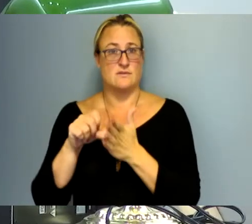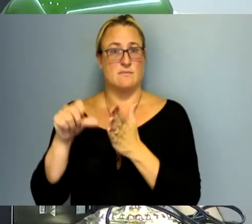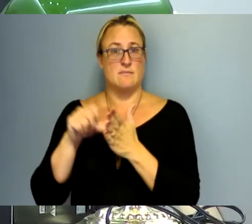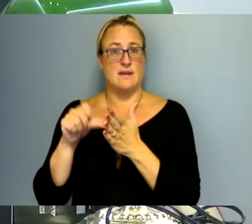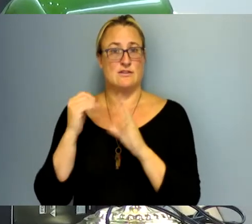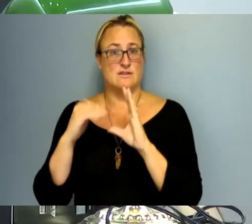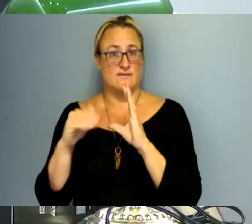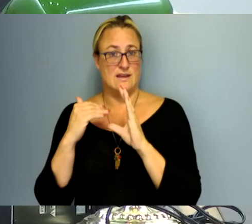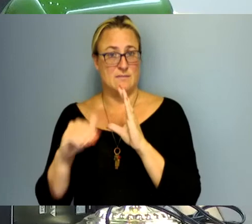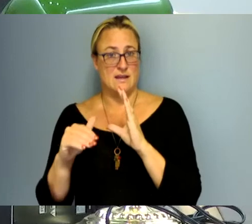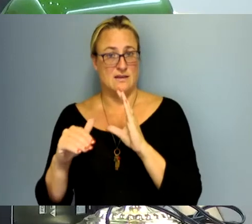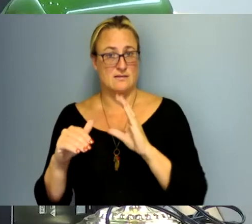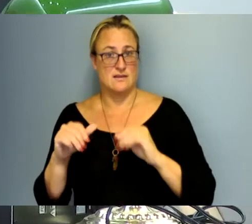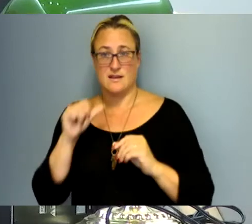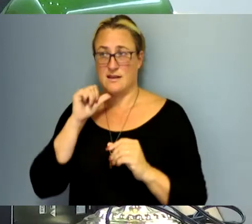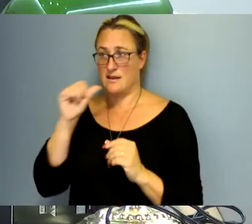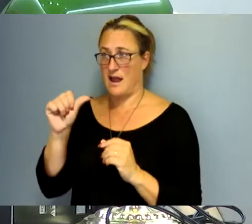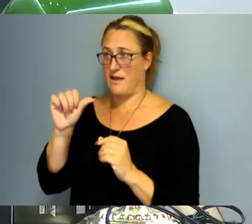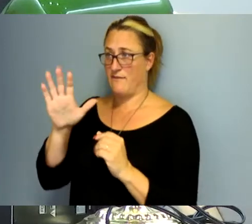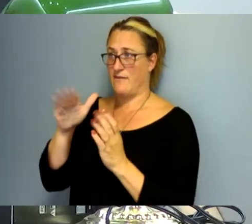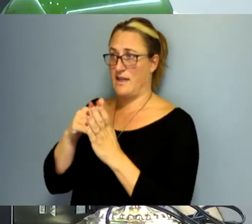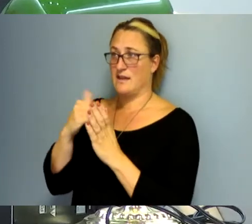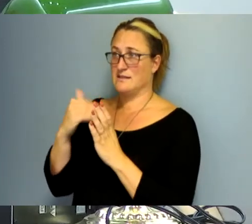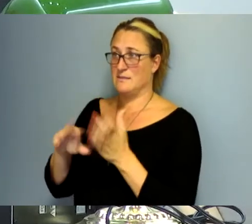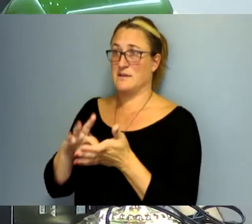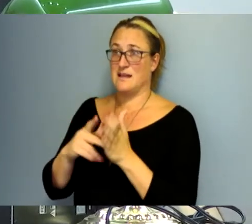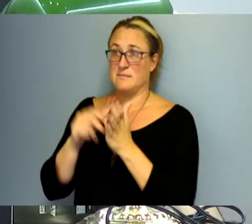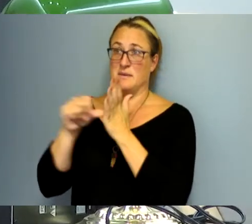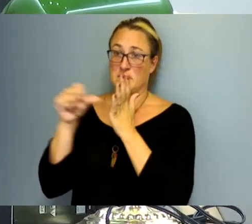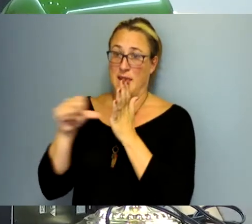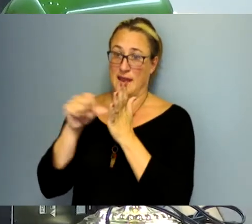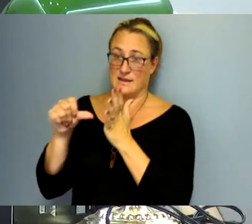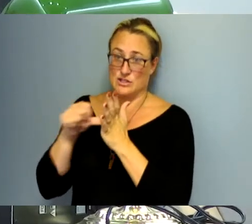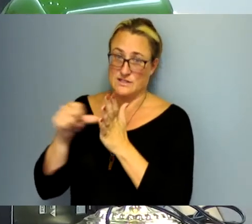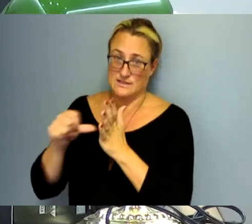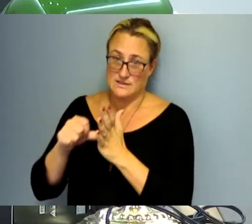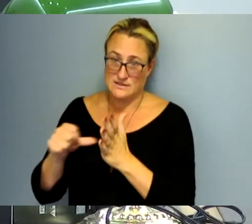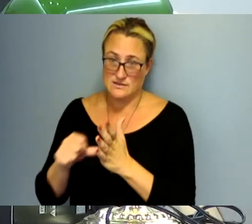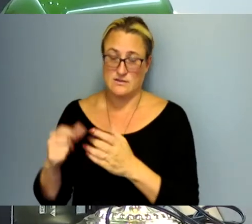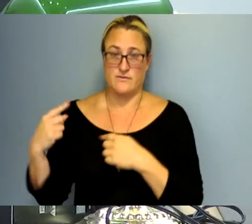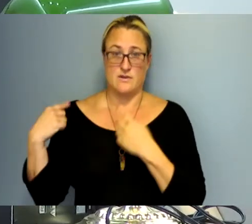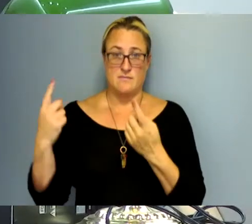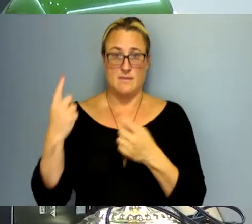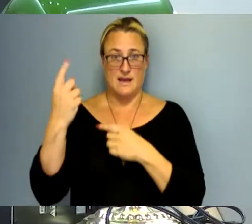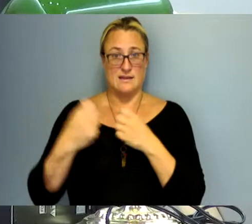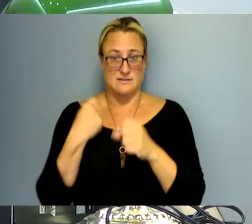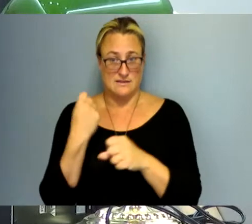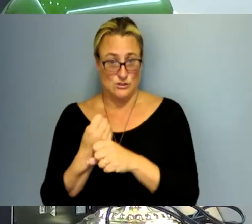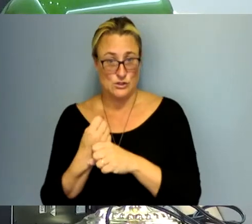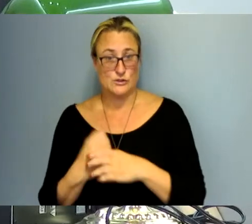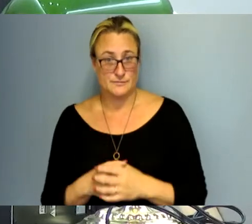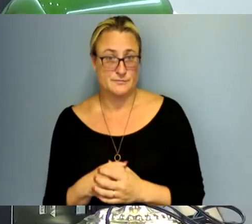emails, not just 5,000 emails, 5,000 pages of emails over the past year, or at least this part of this year.